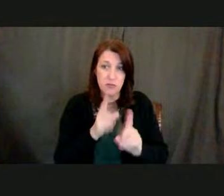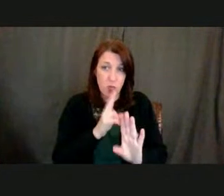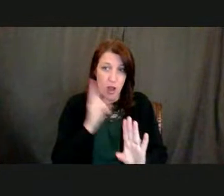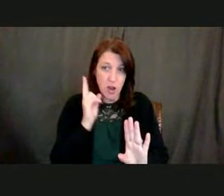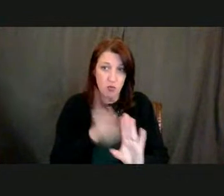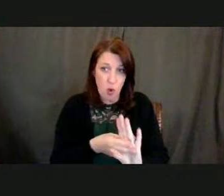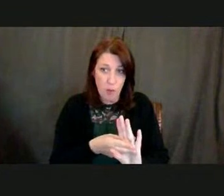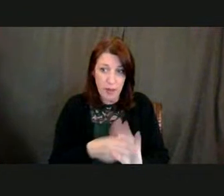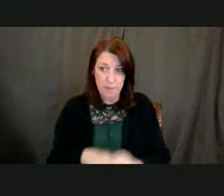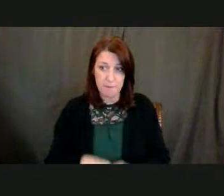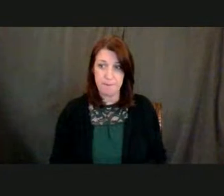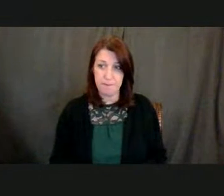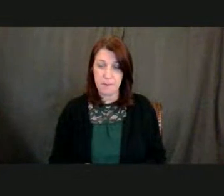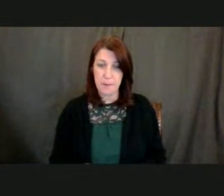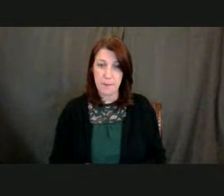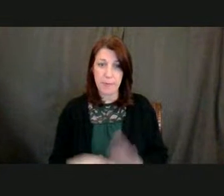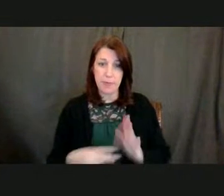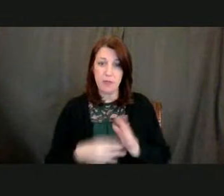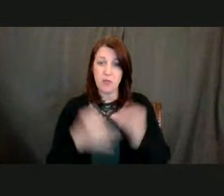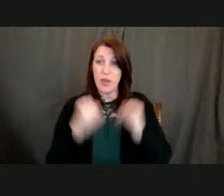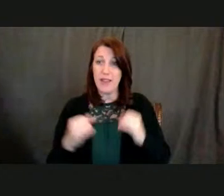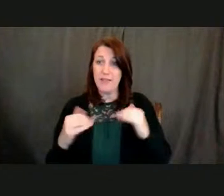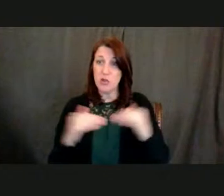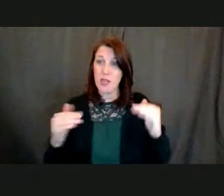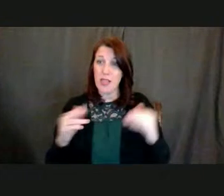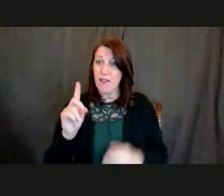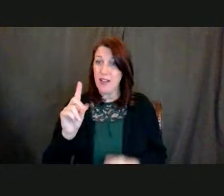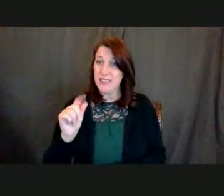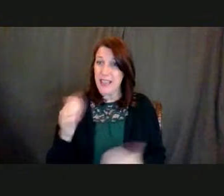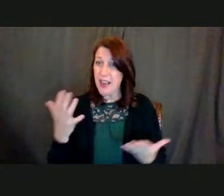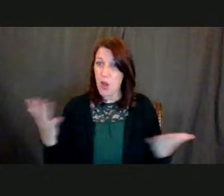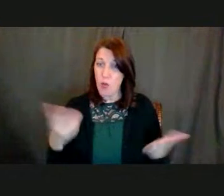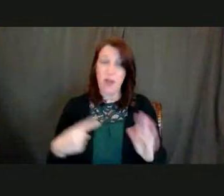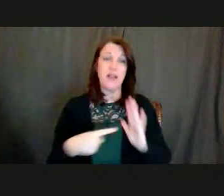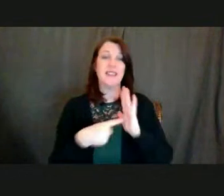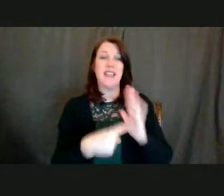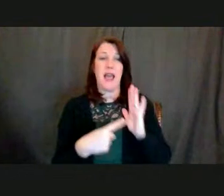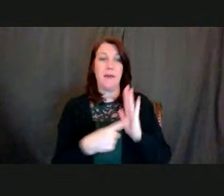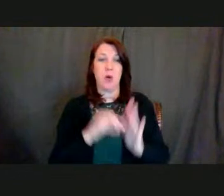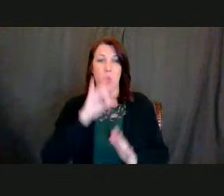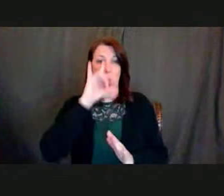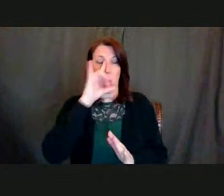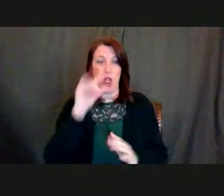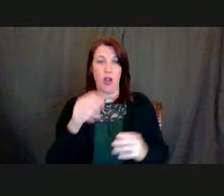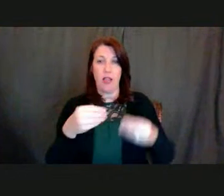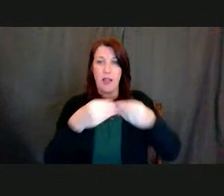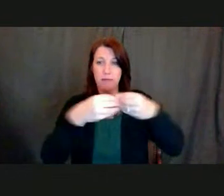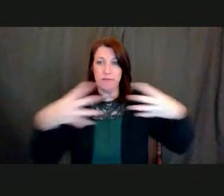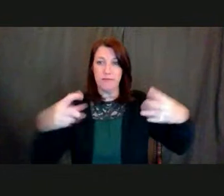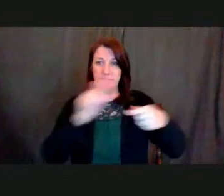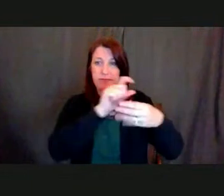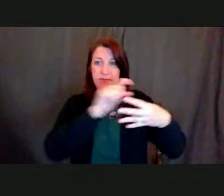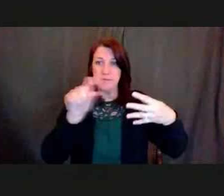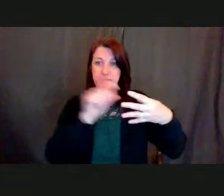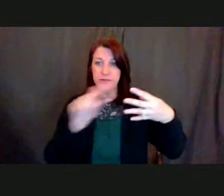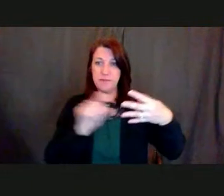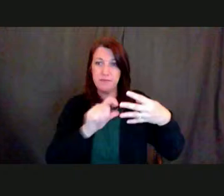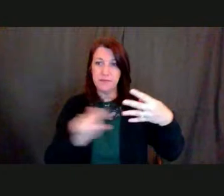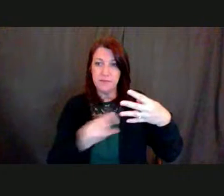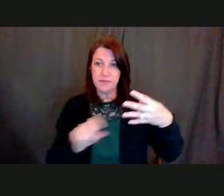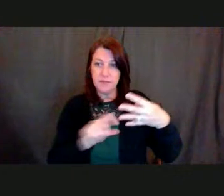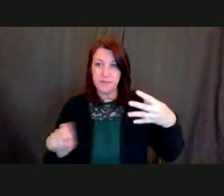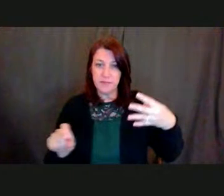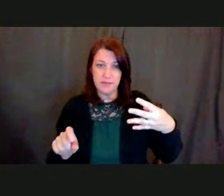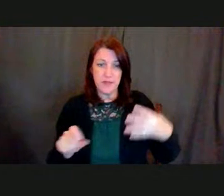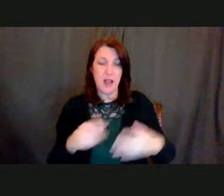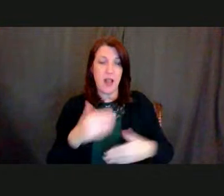So what are individual level data? Well, this shows you an example of what individual level participant data may look like. In